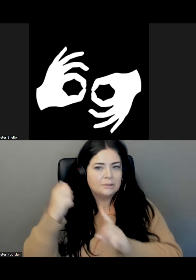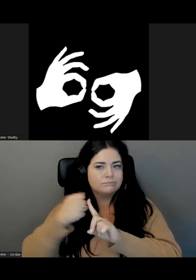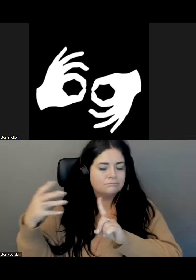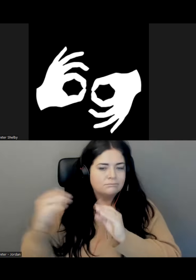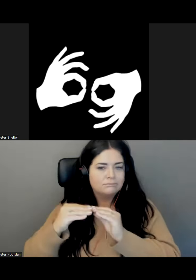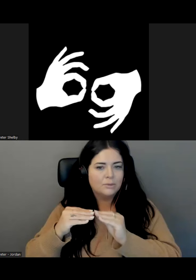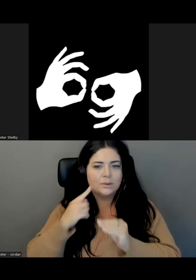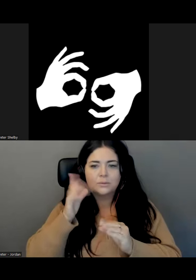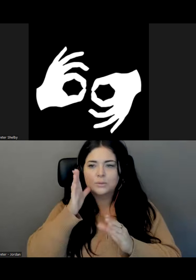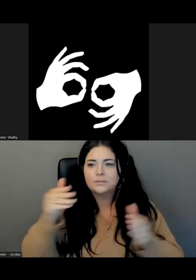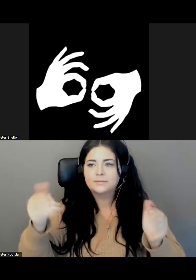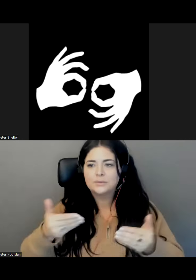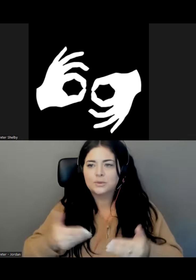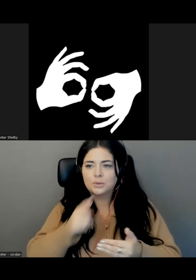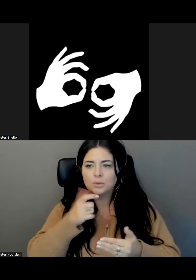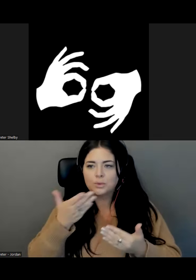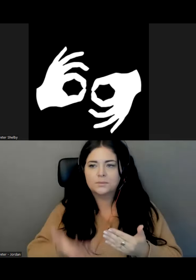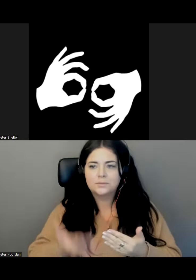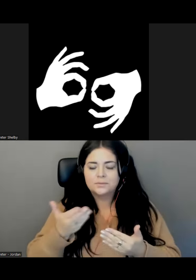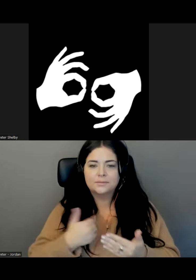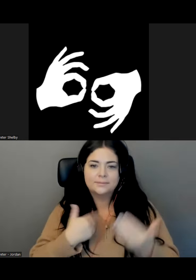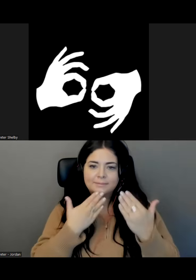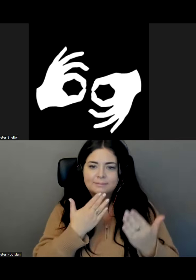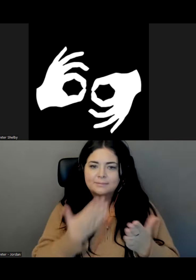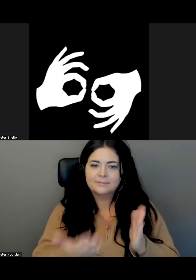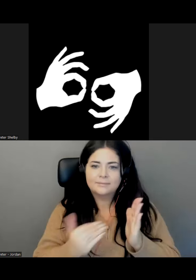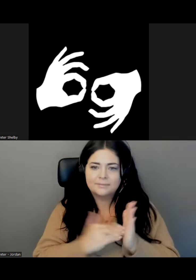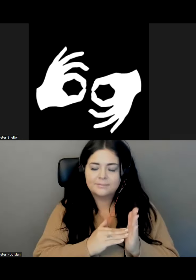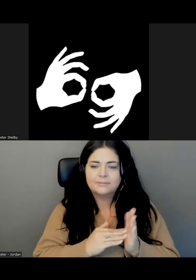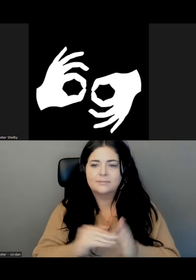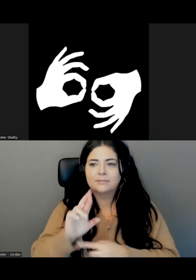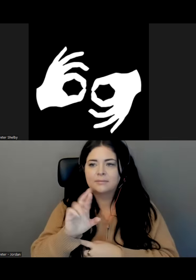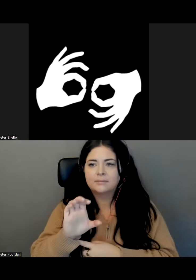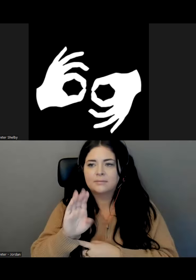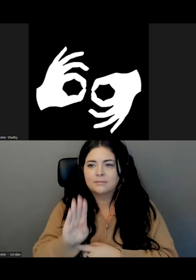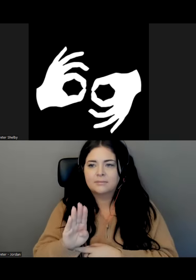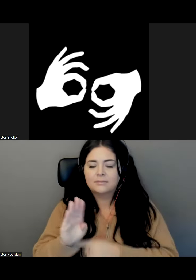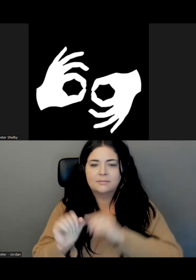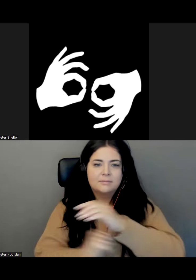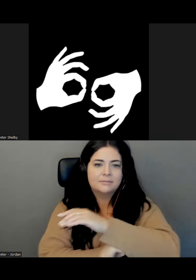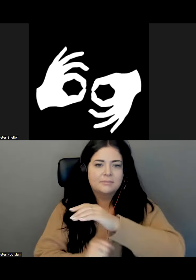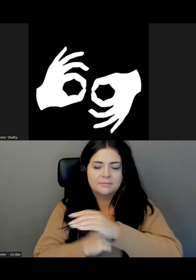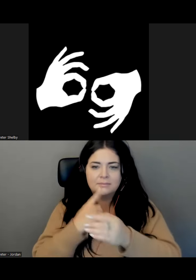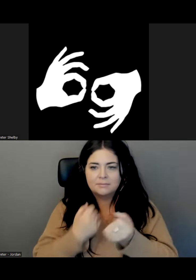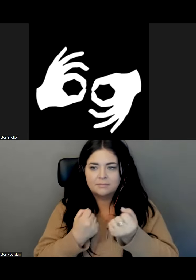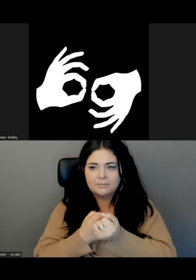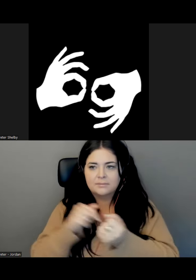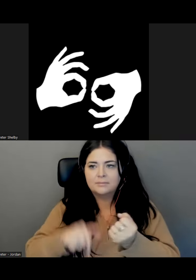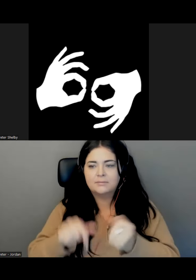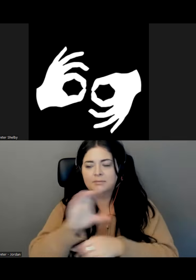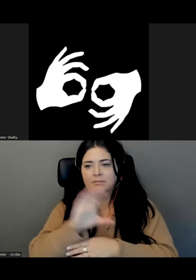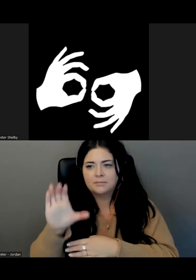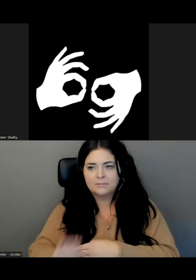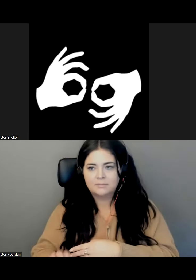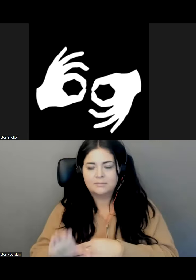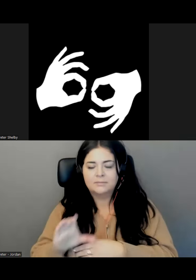speakers now in a few minutes. A big thank you goes out to the RBC Foundation for supporting this Zoom session,